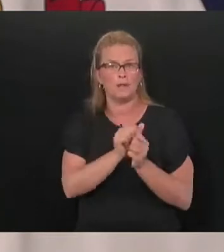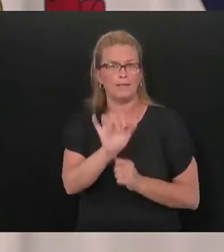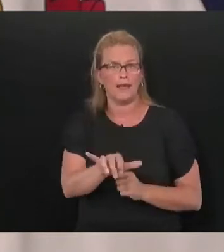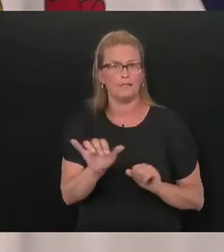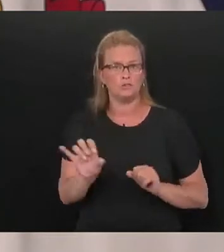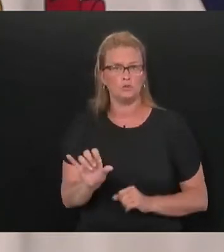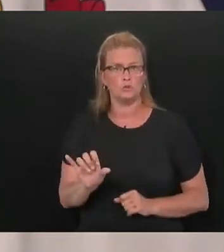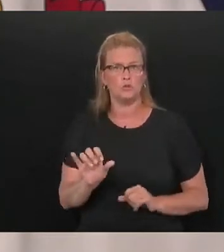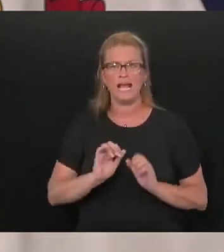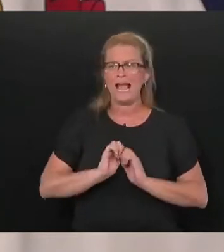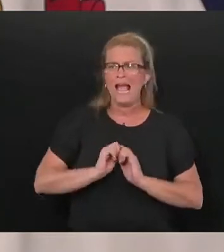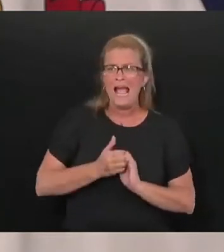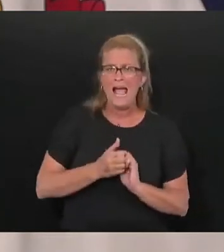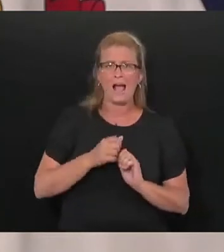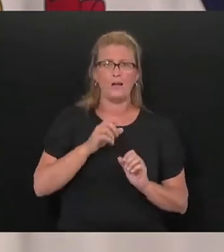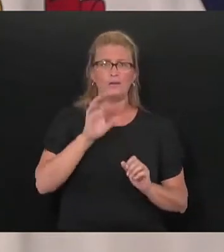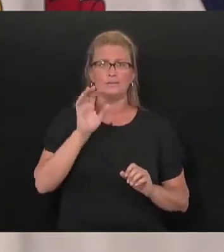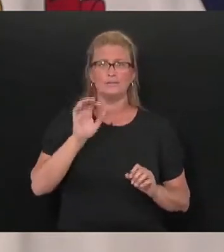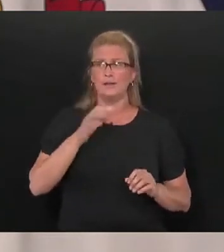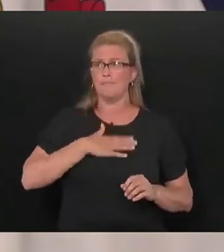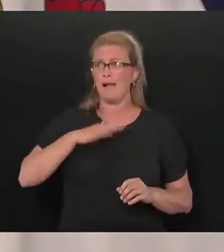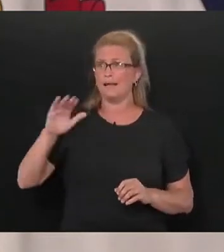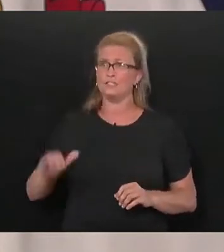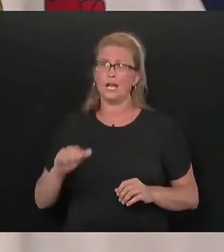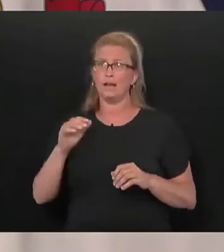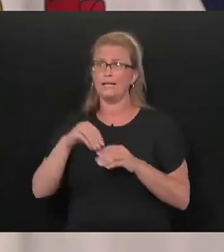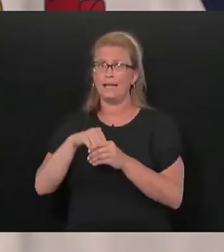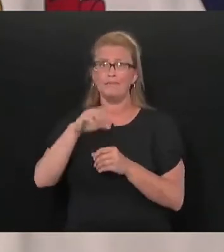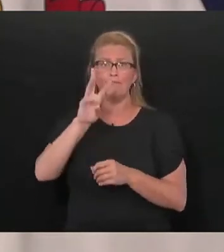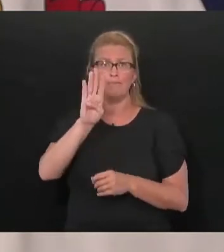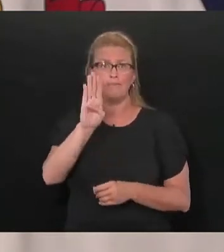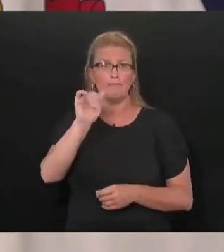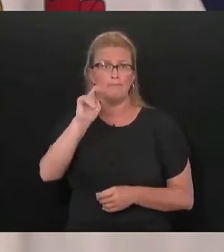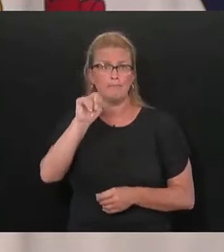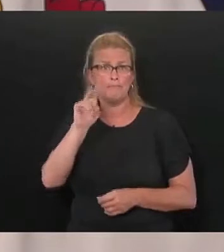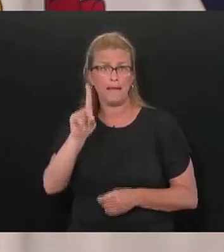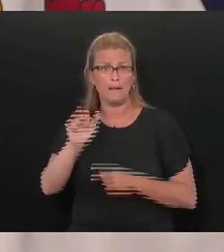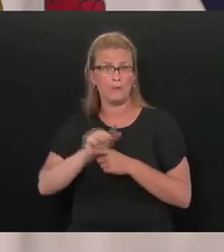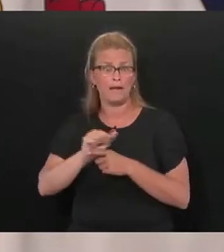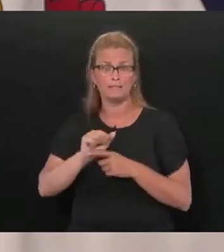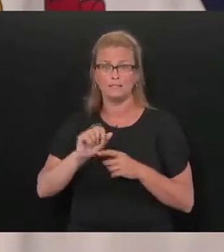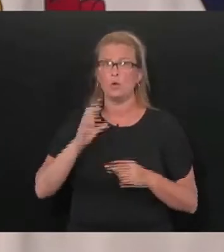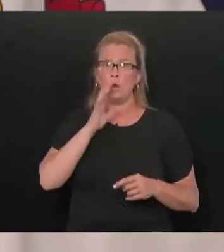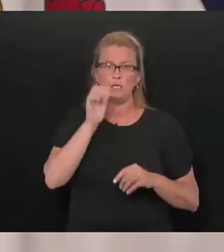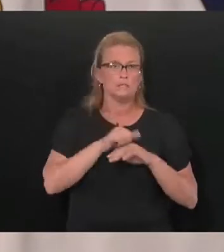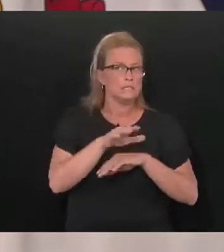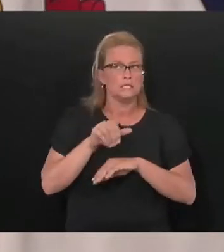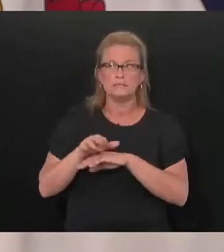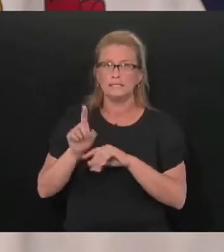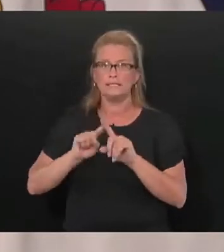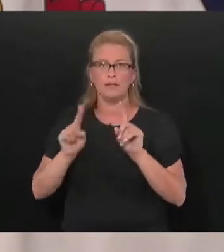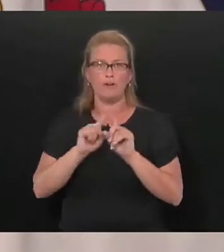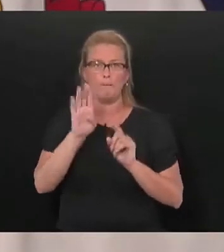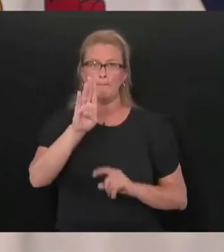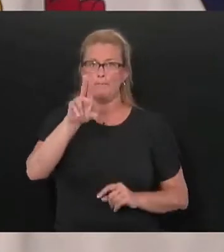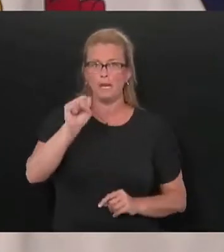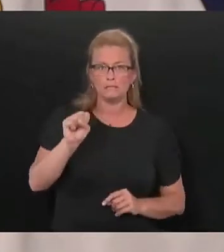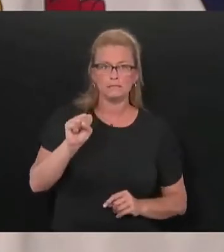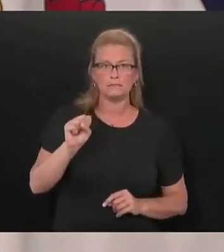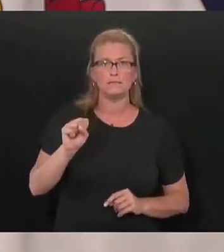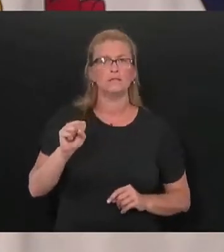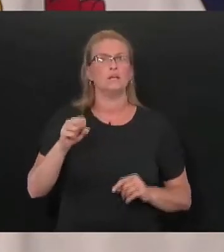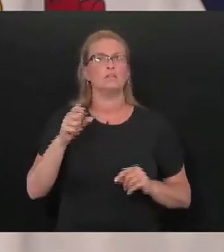How are we going to get our kids to band practice? We're going to do the same thing. We're going to send buses and we're going to have bus routes and everything where we